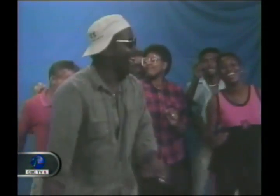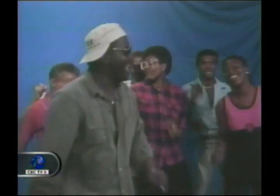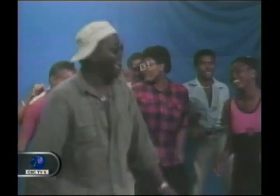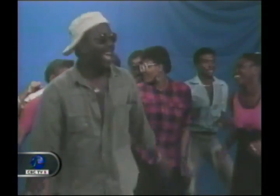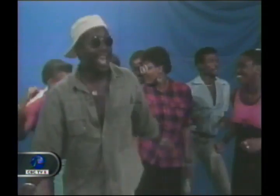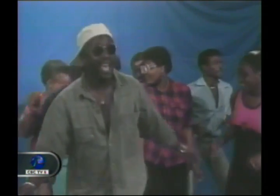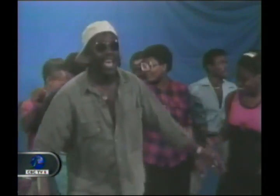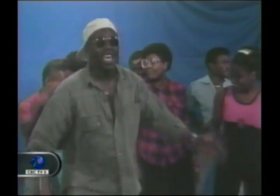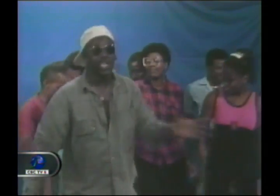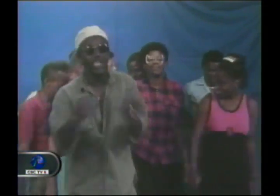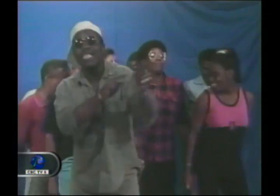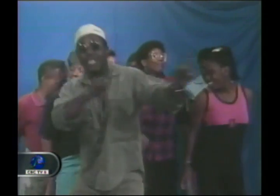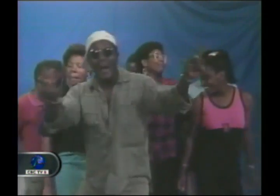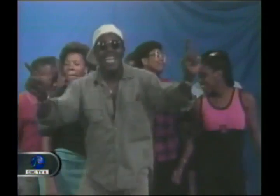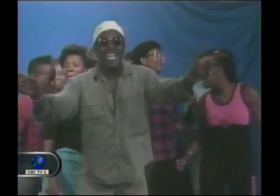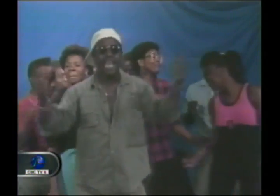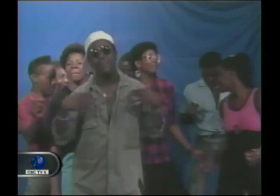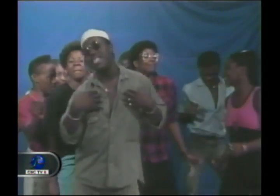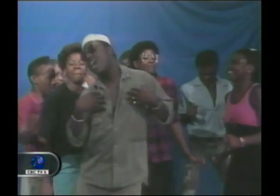bakes fame,